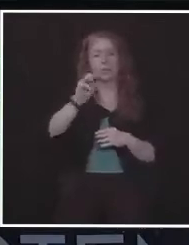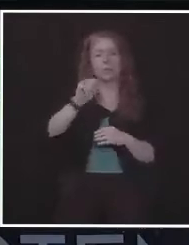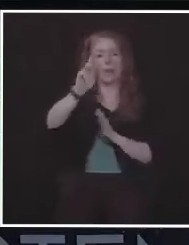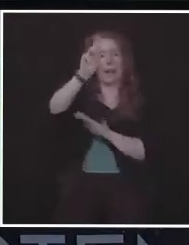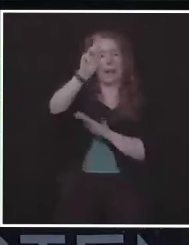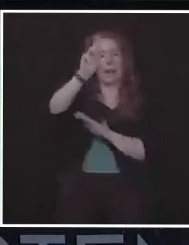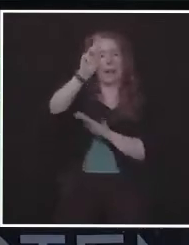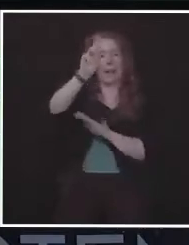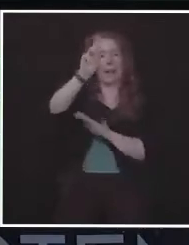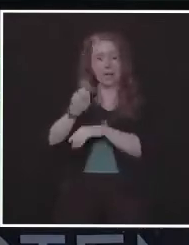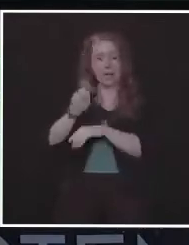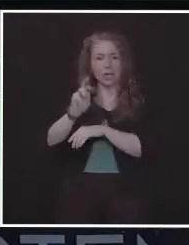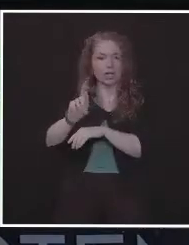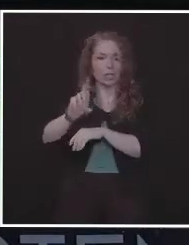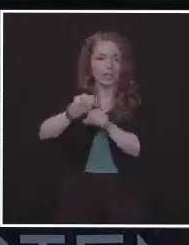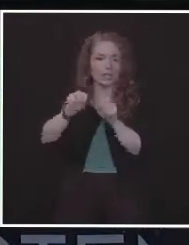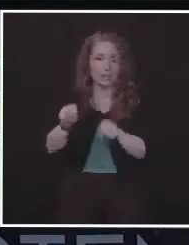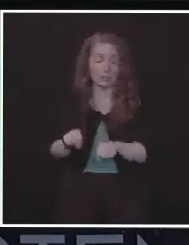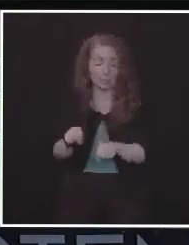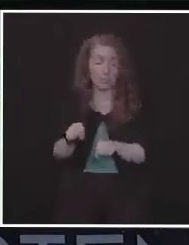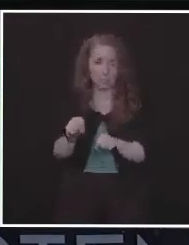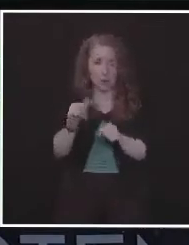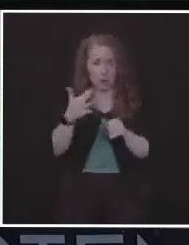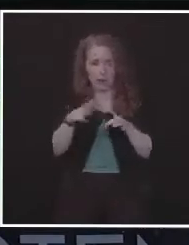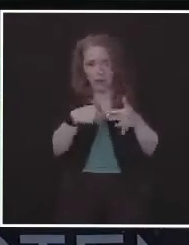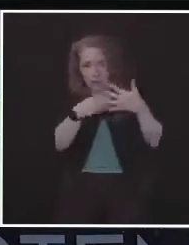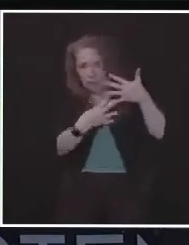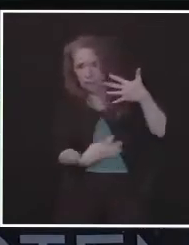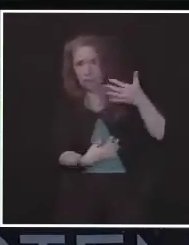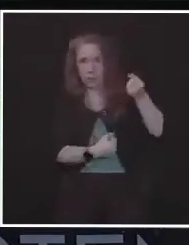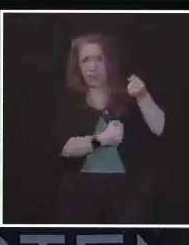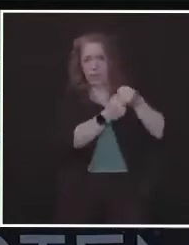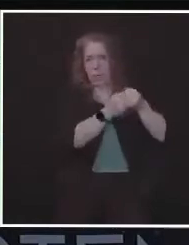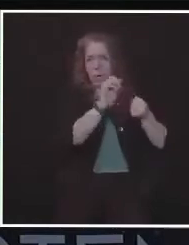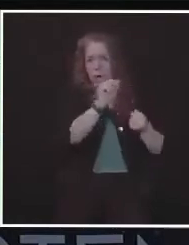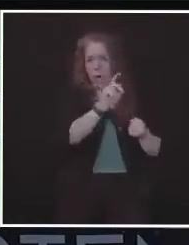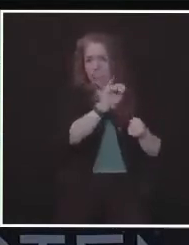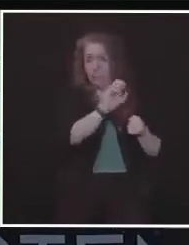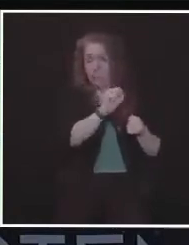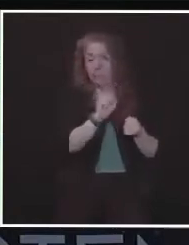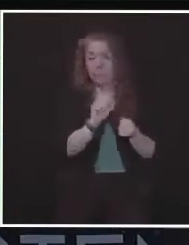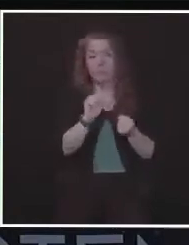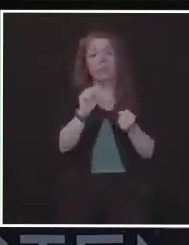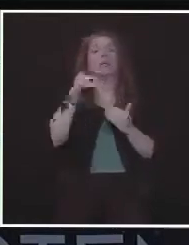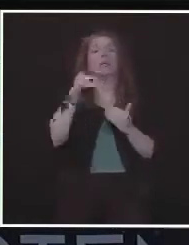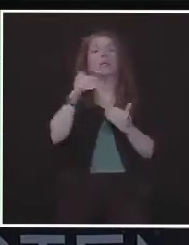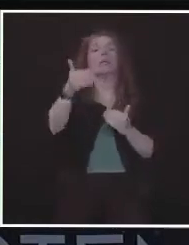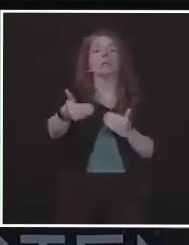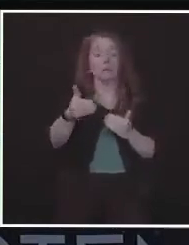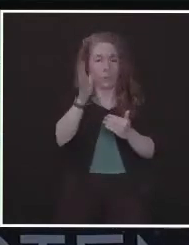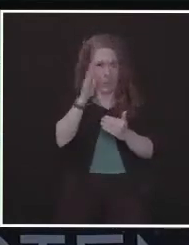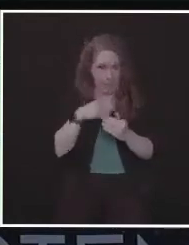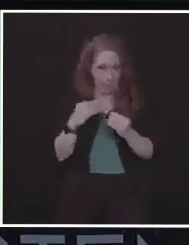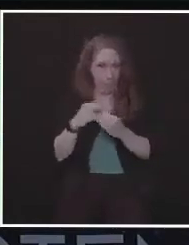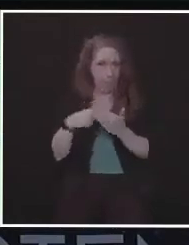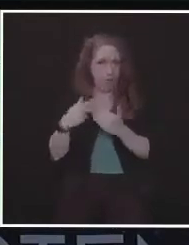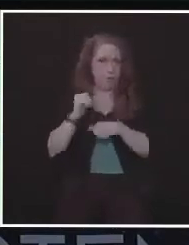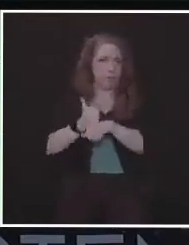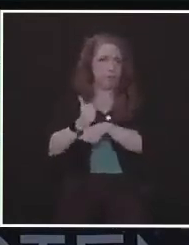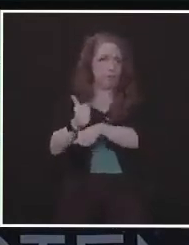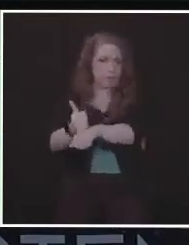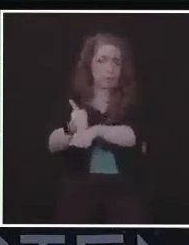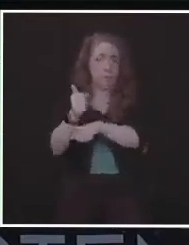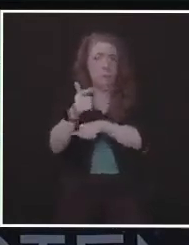And coming, we have more programs leading to a sustained presence on the Moon and Mars that will